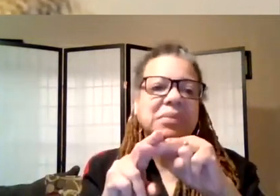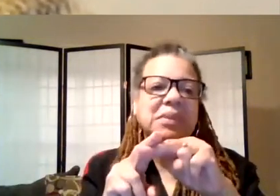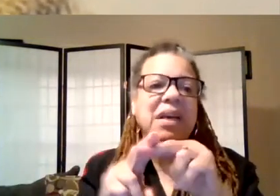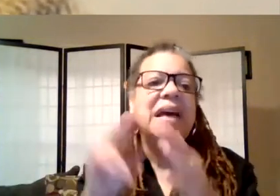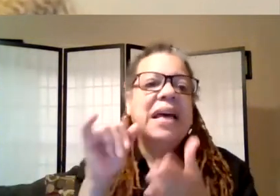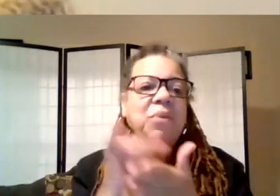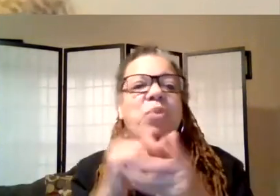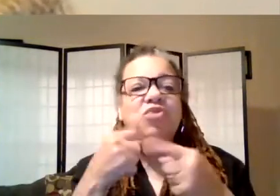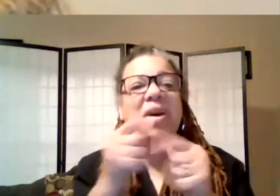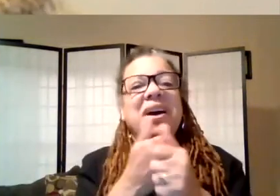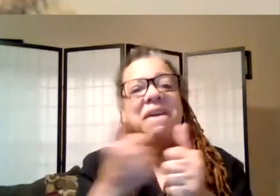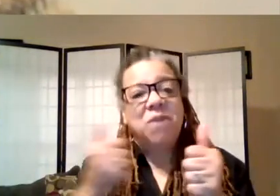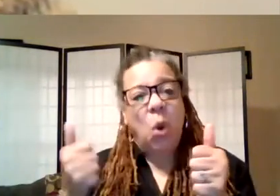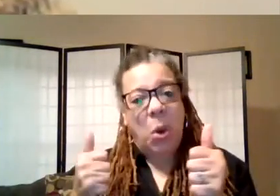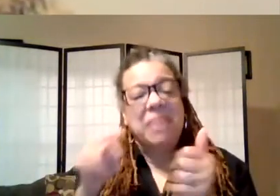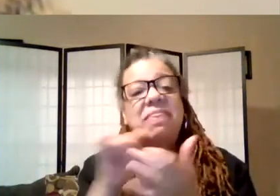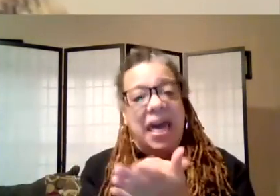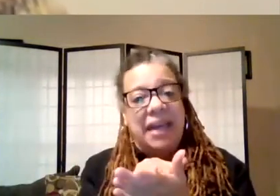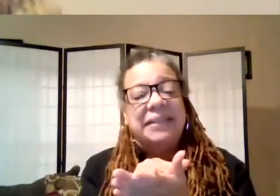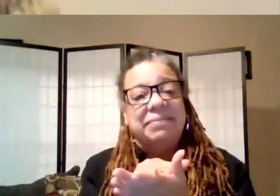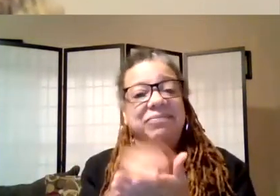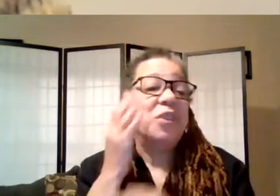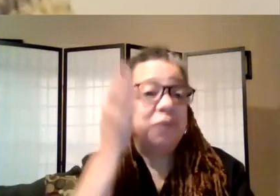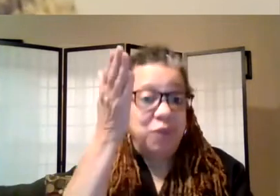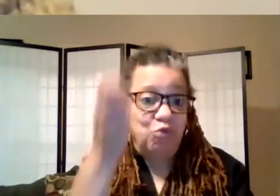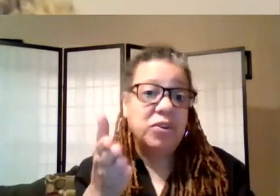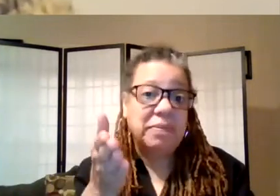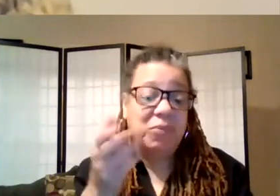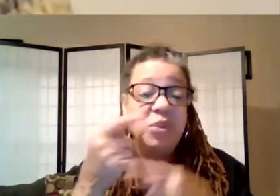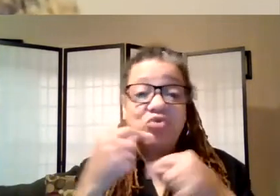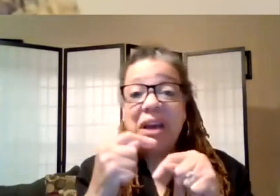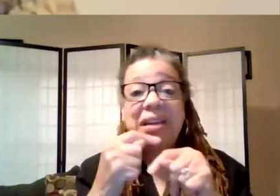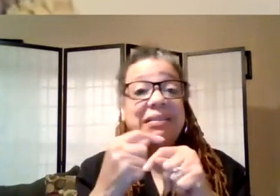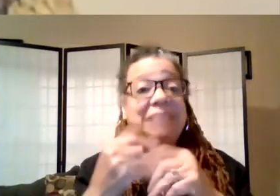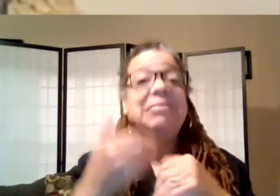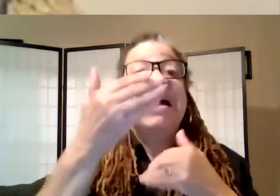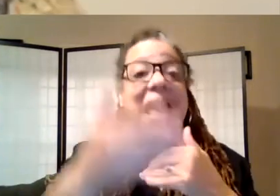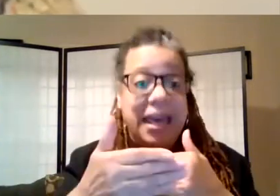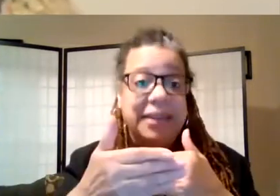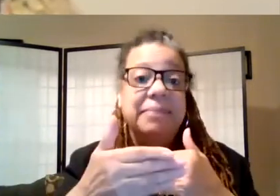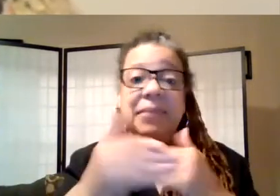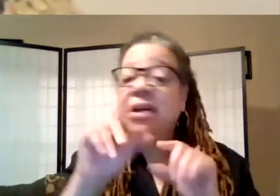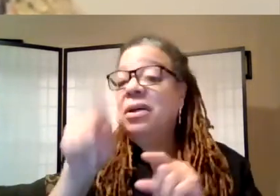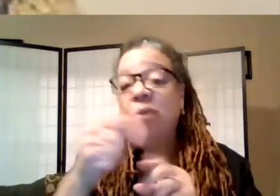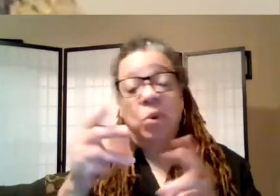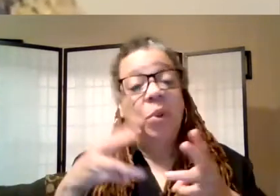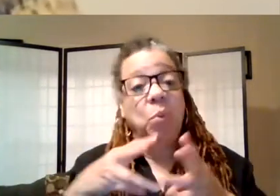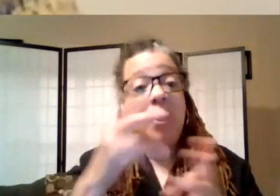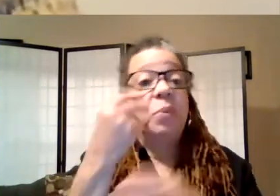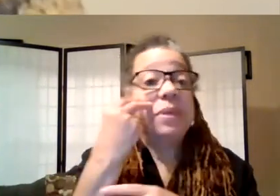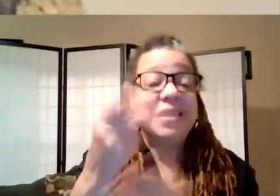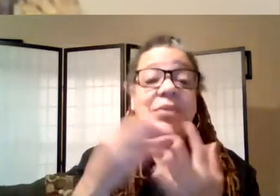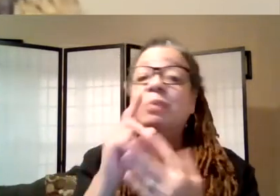we're trying to avoid and really get ahead of. And the only way we see it happening is through